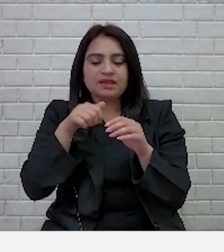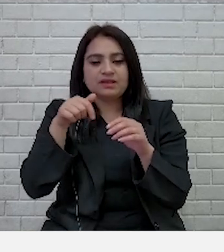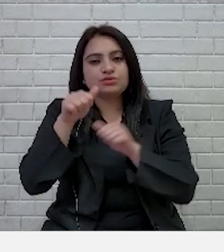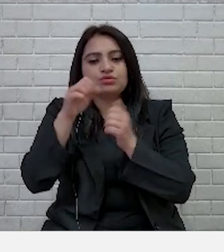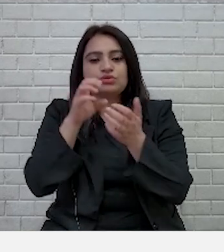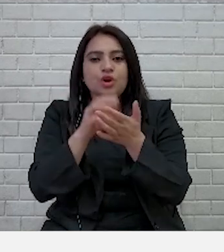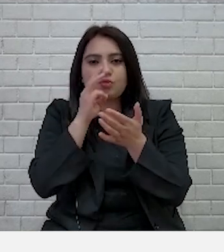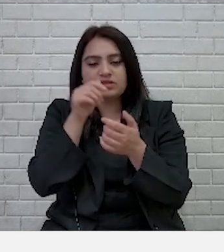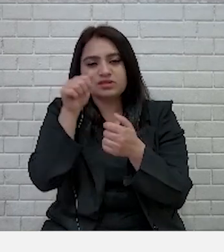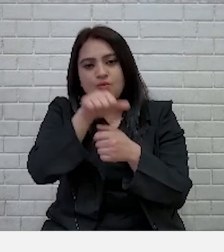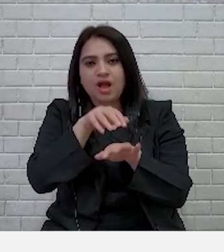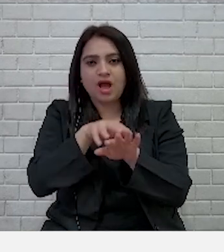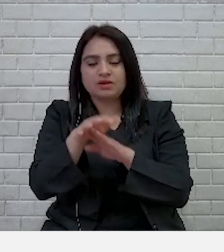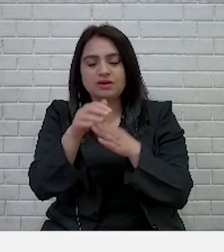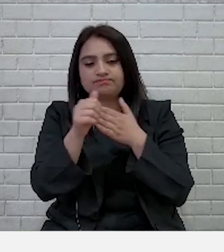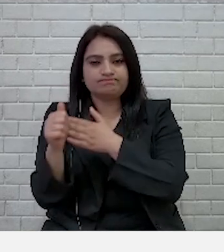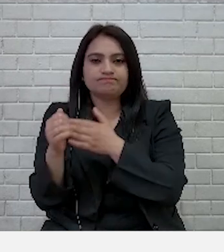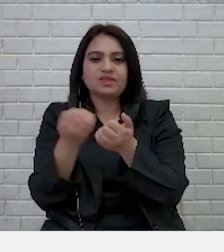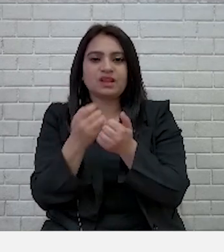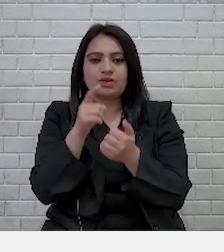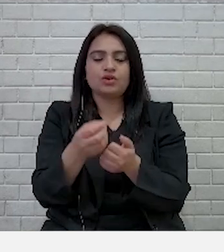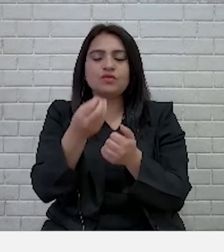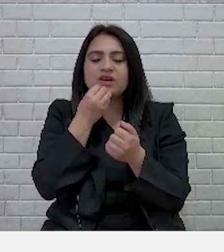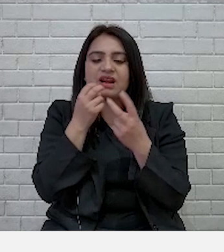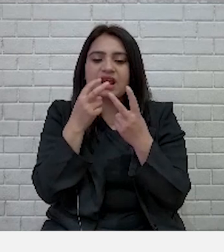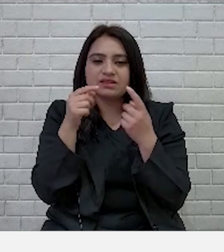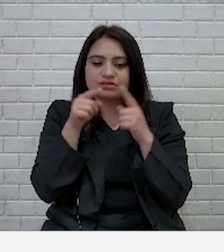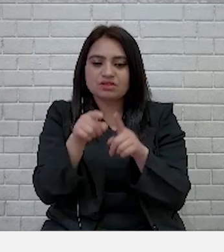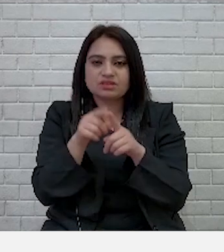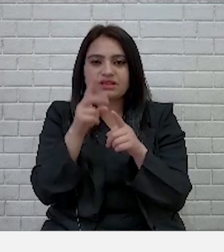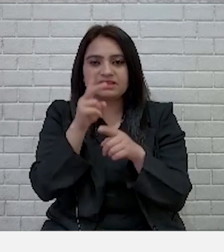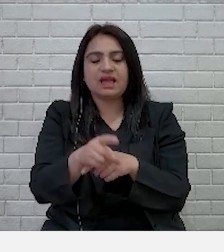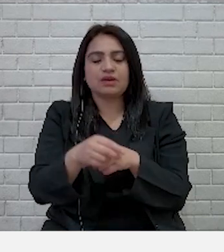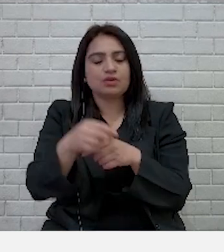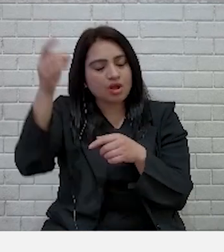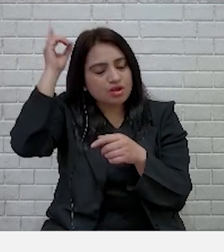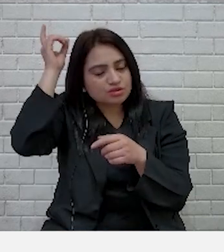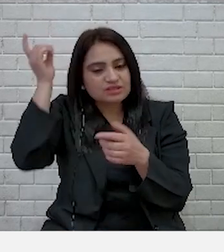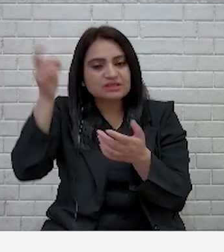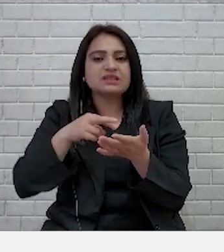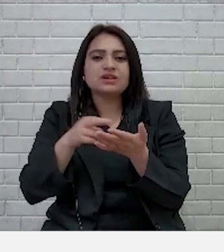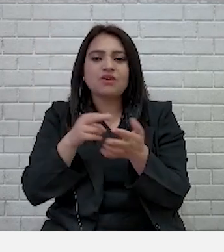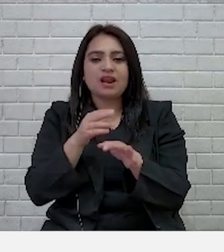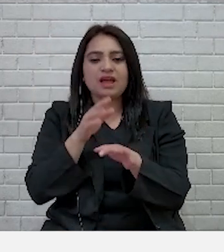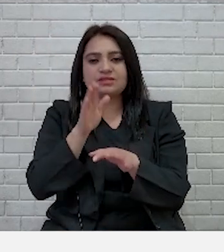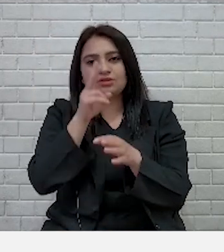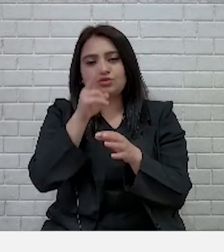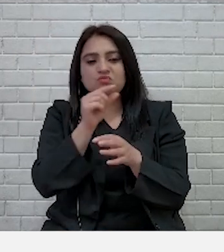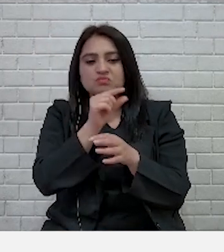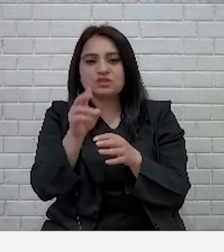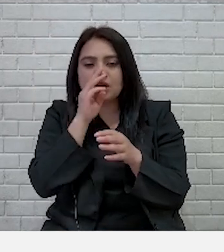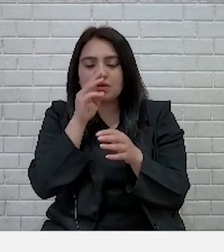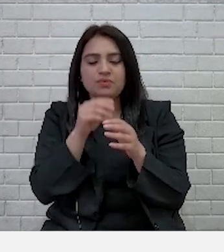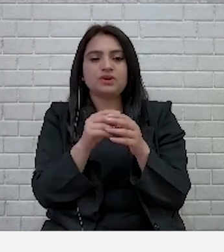culture of the Tarai is yet unexplored. Kathran is working towards bringing out these art